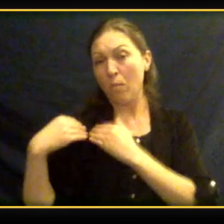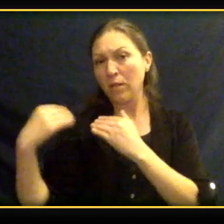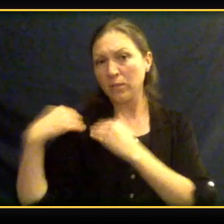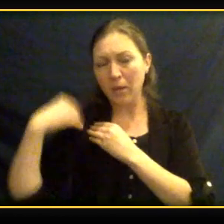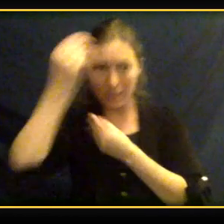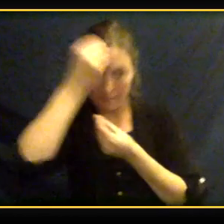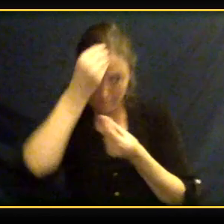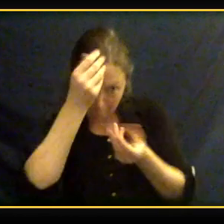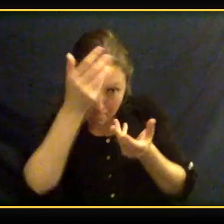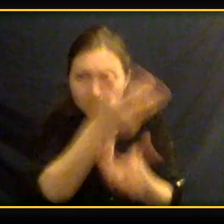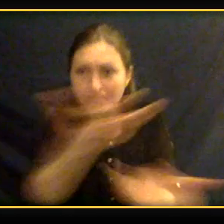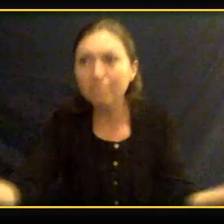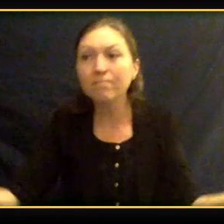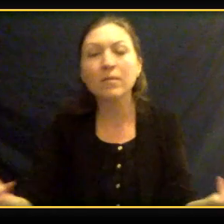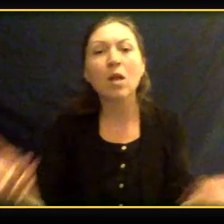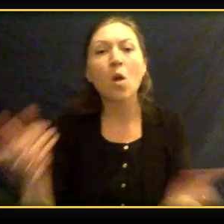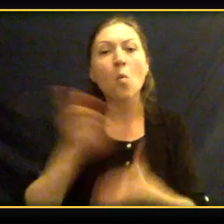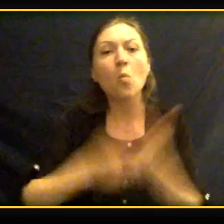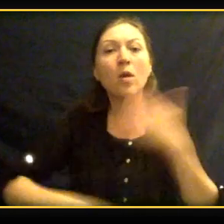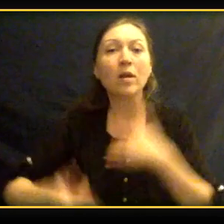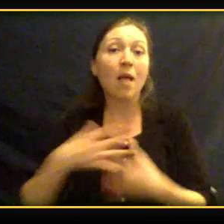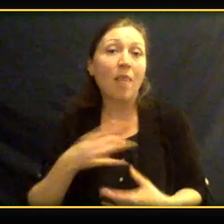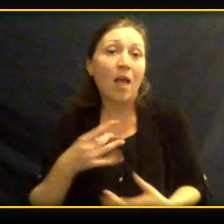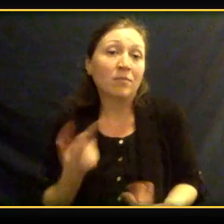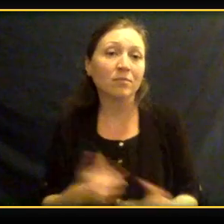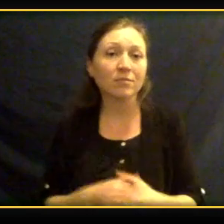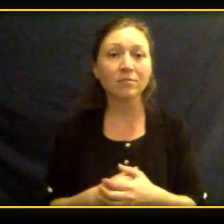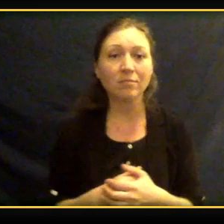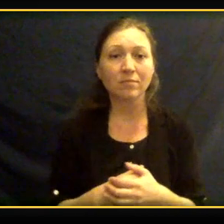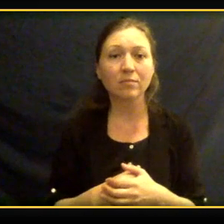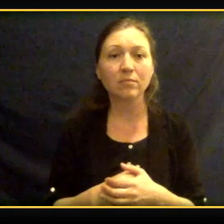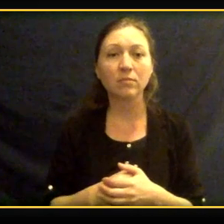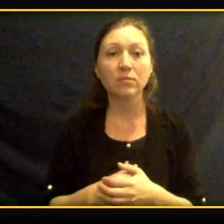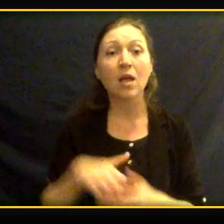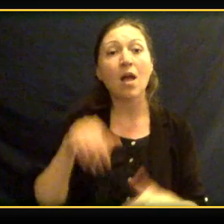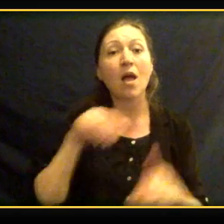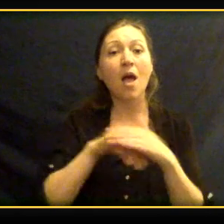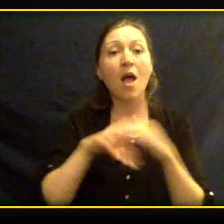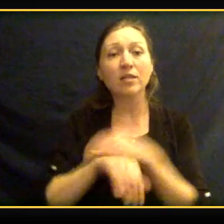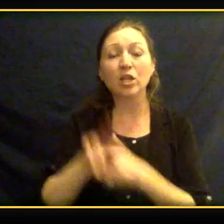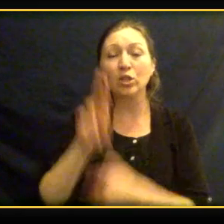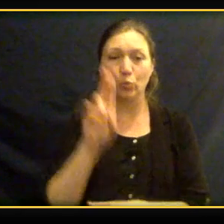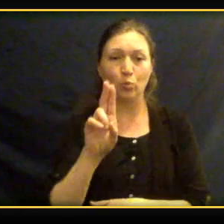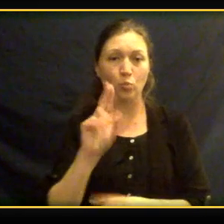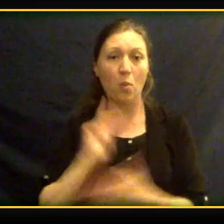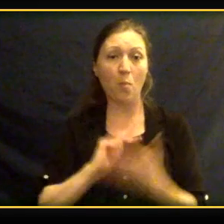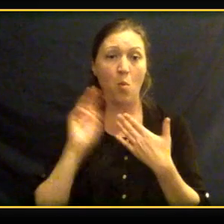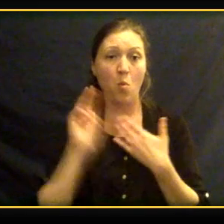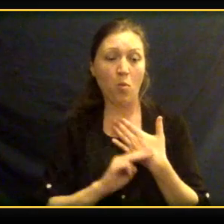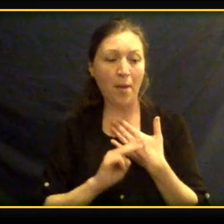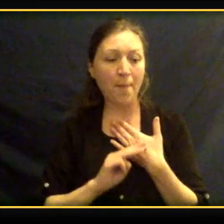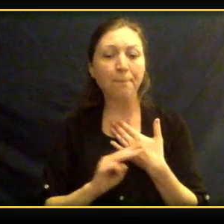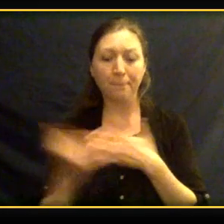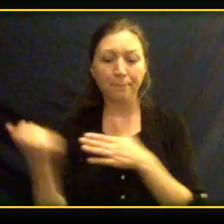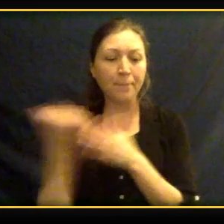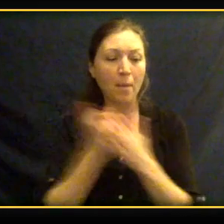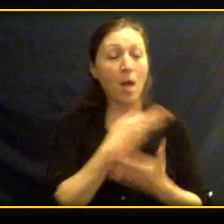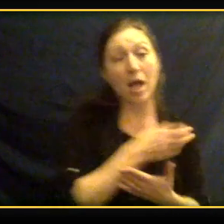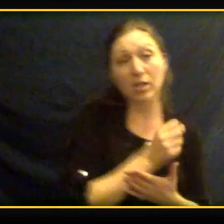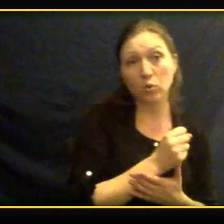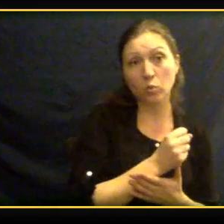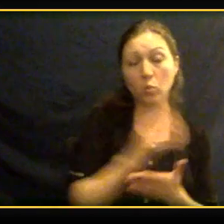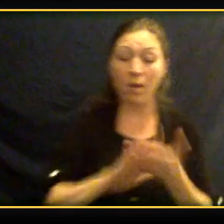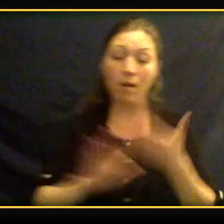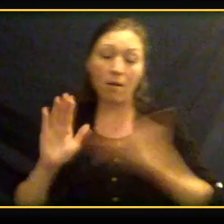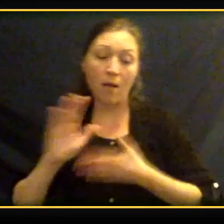what it is like. SU is a program that helps high school students and college students with disability